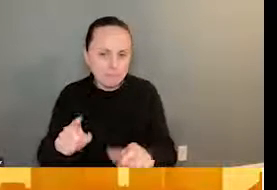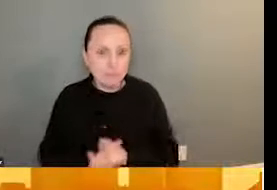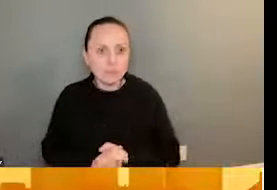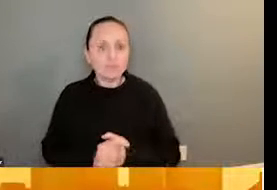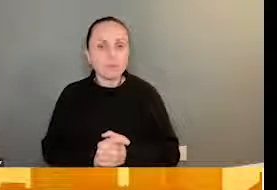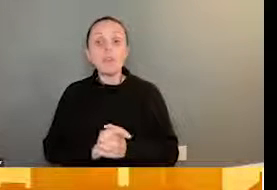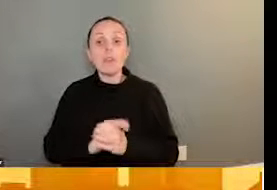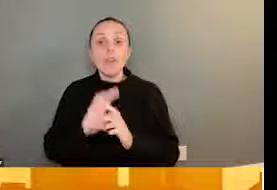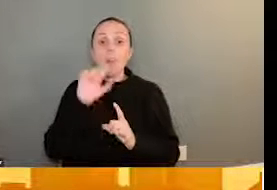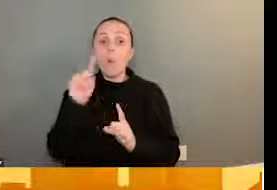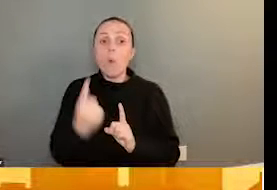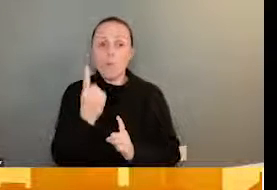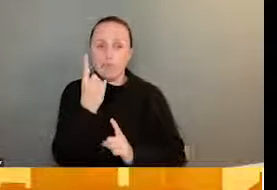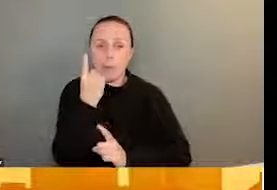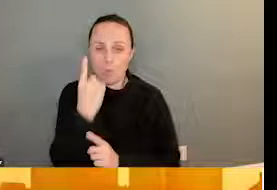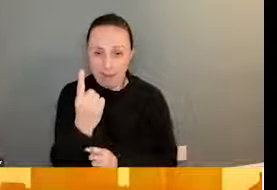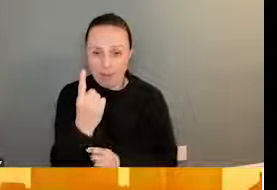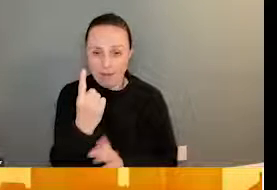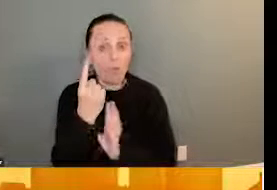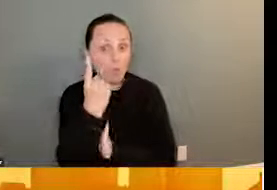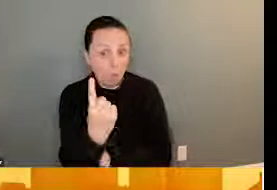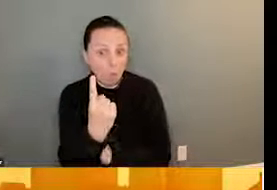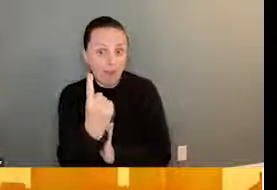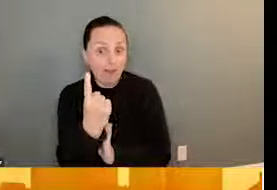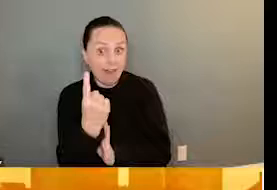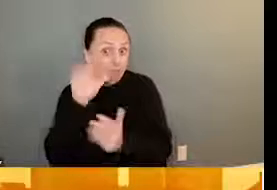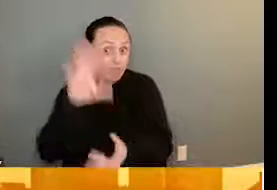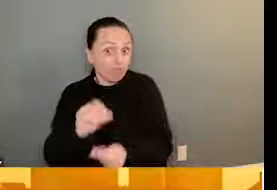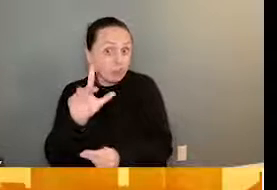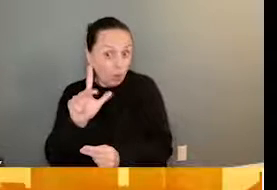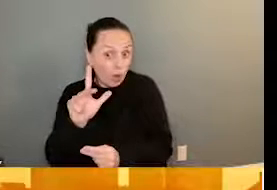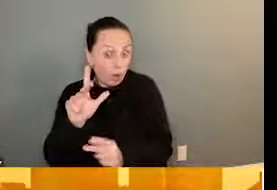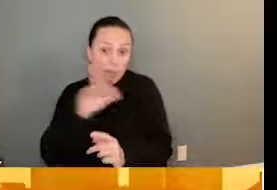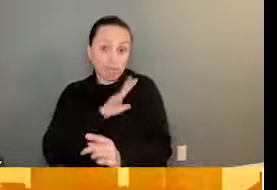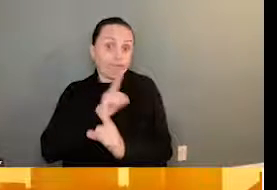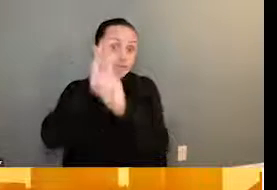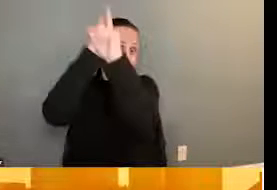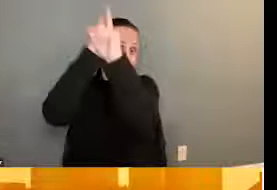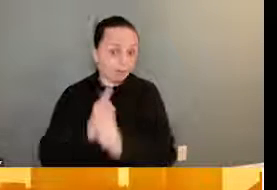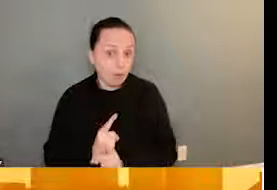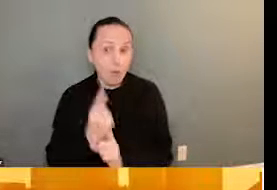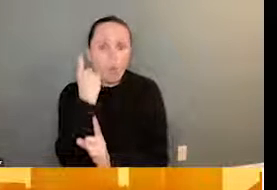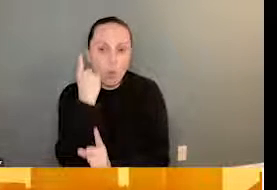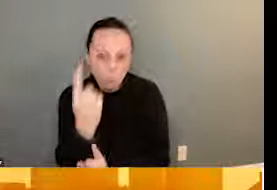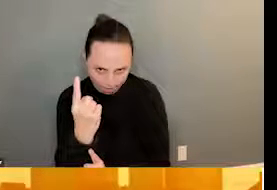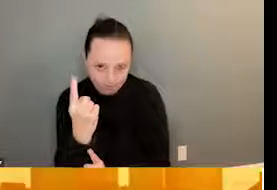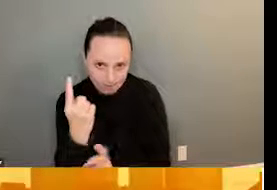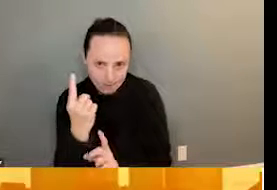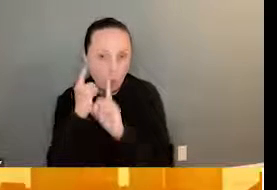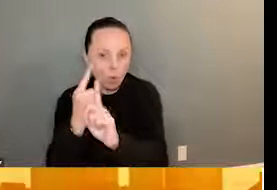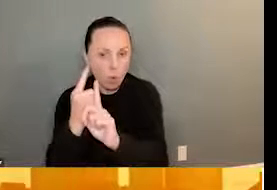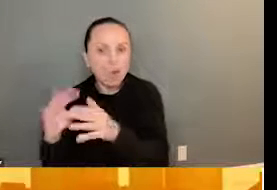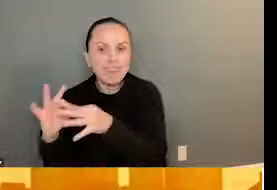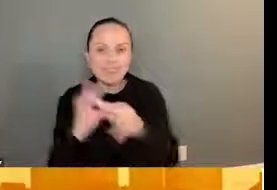And only one of the 23 ambitious targets had anything to do